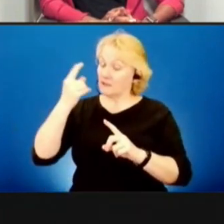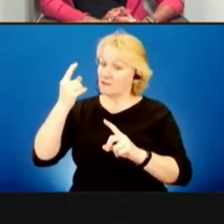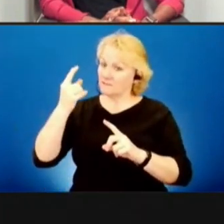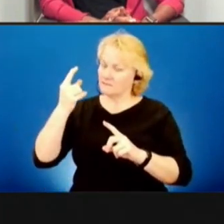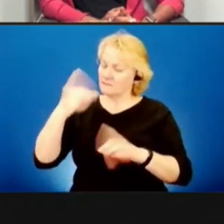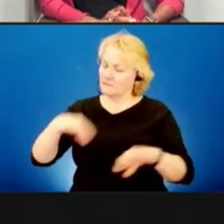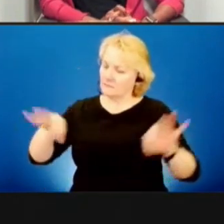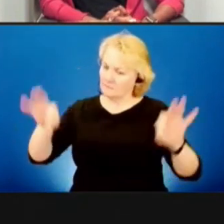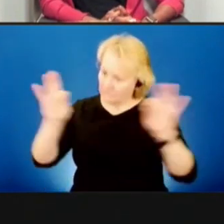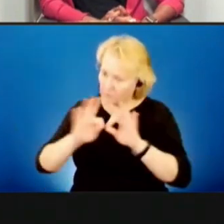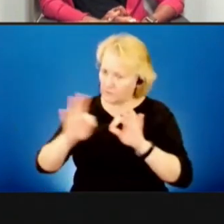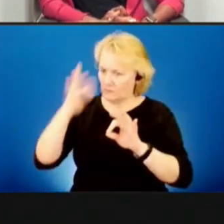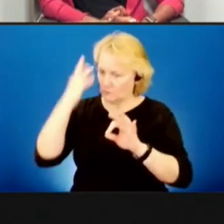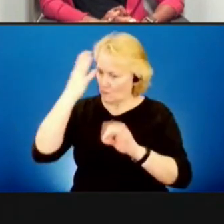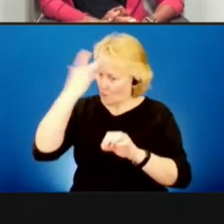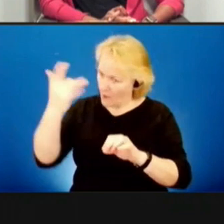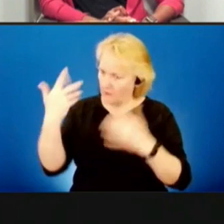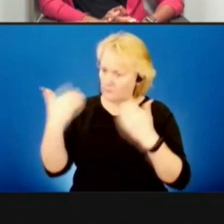vaccine.